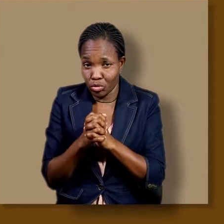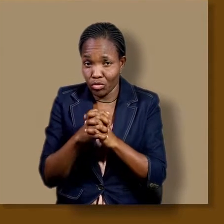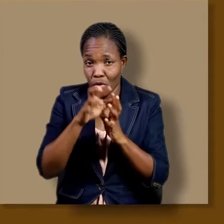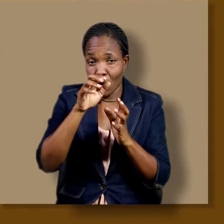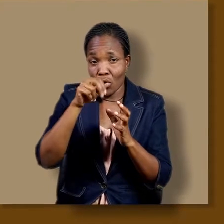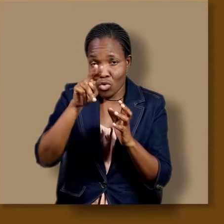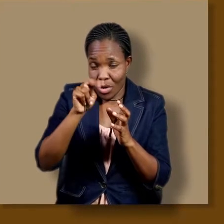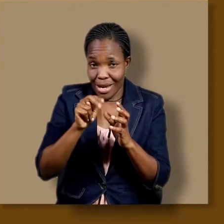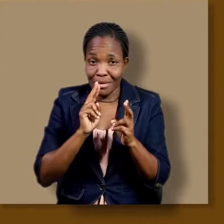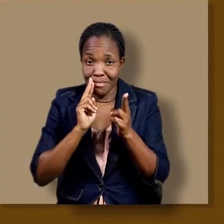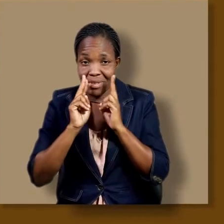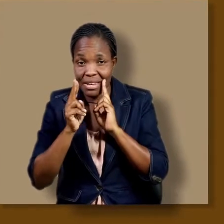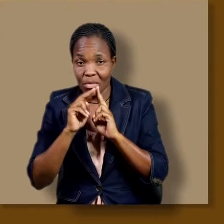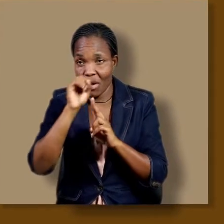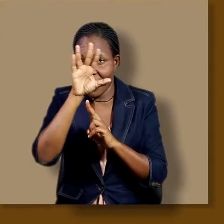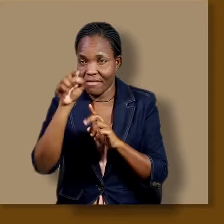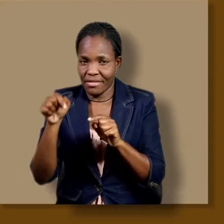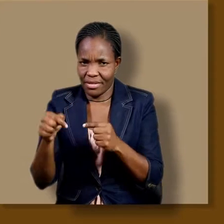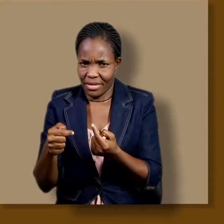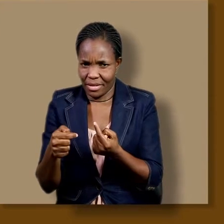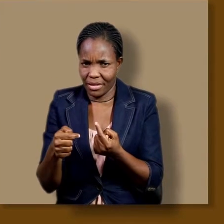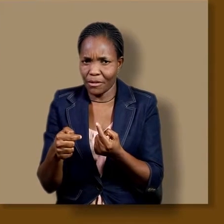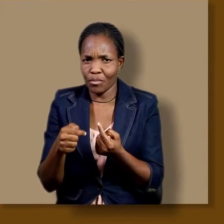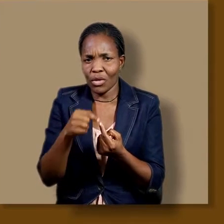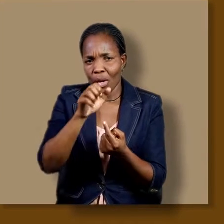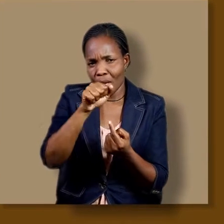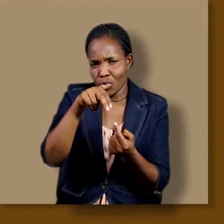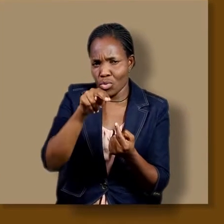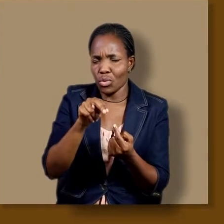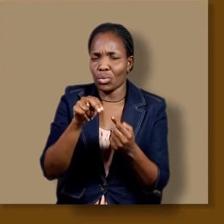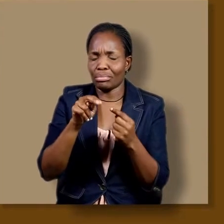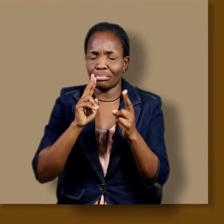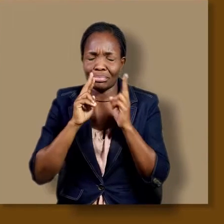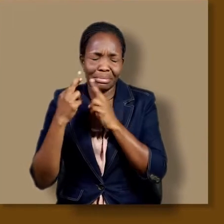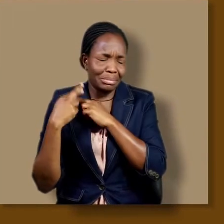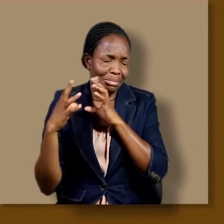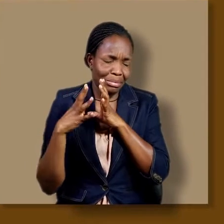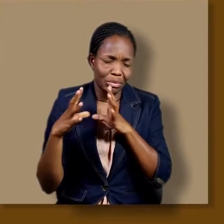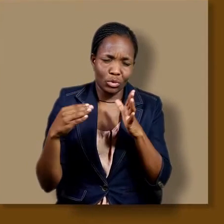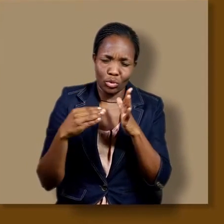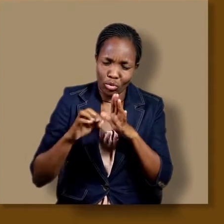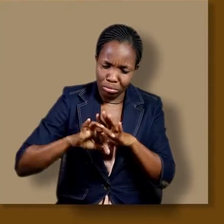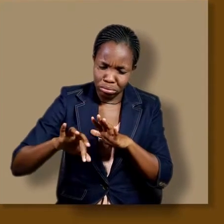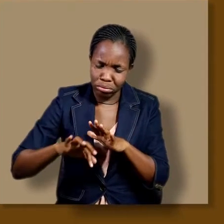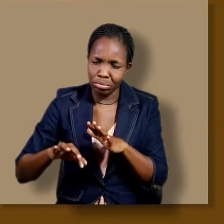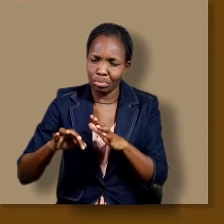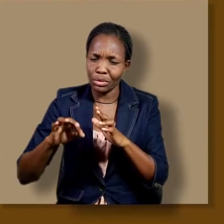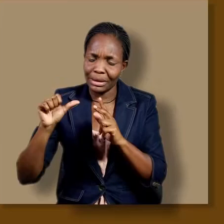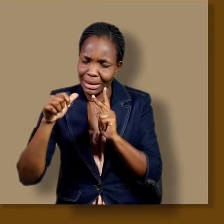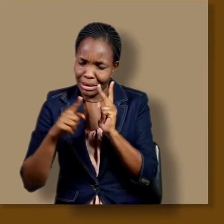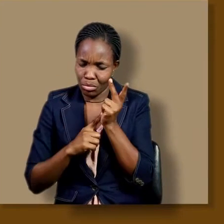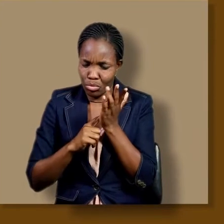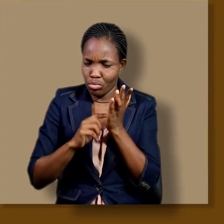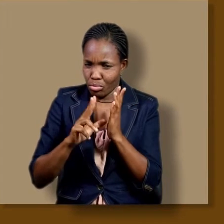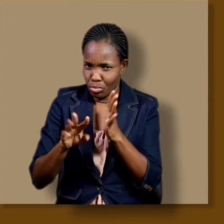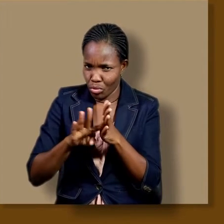on African issues. The OAU played a key role in eradicating colonialism and white minority rule in